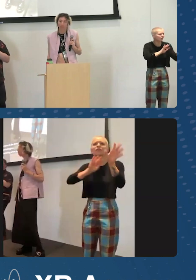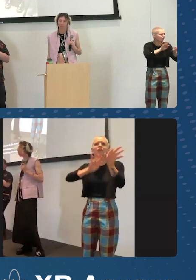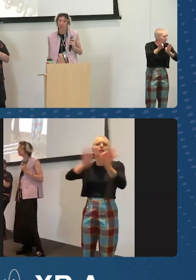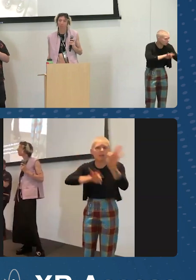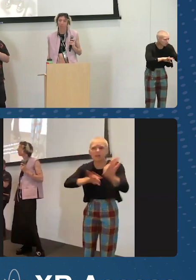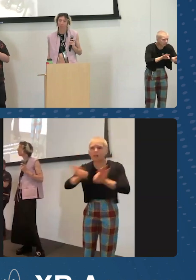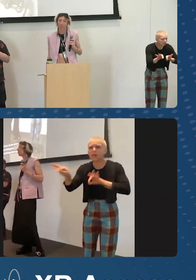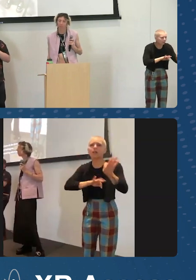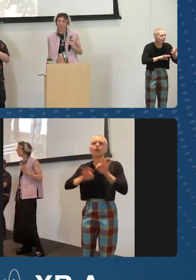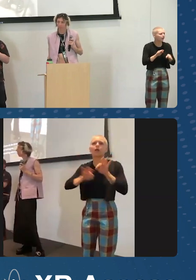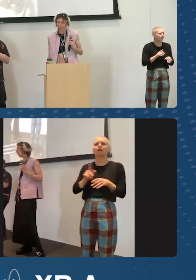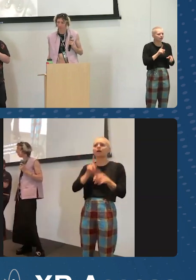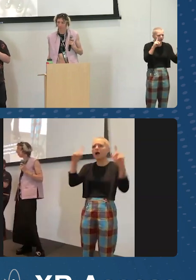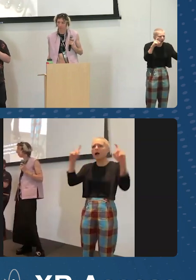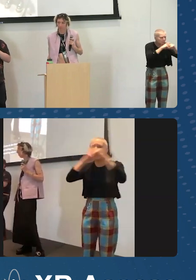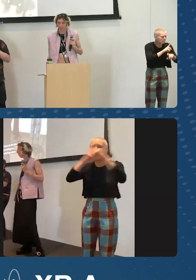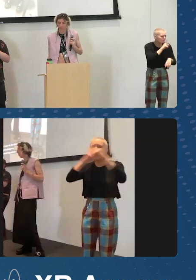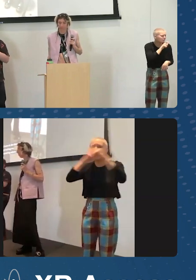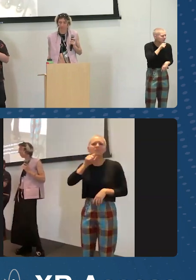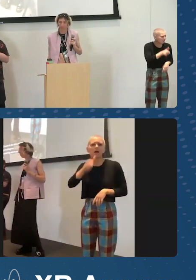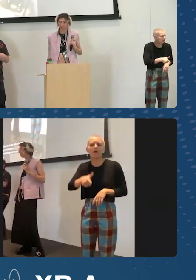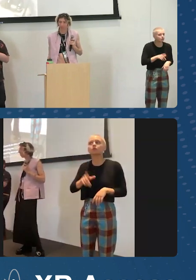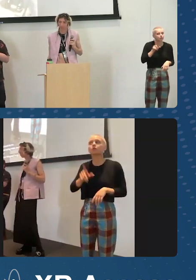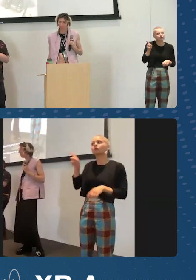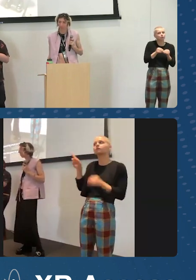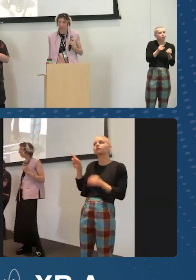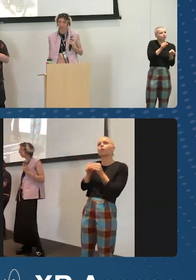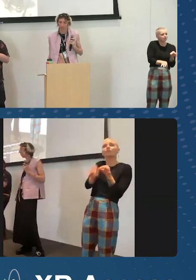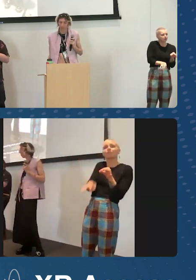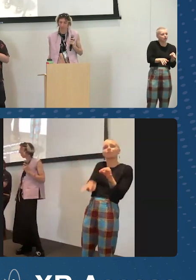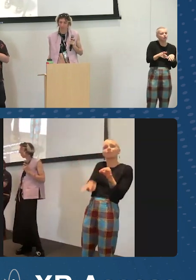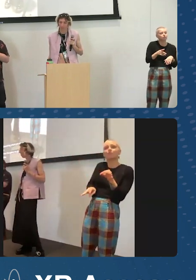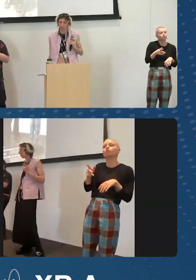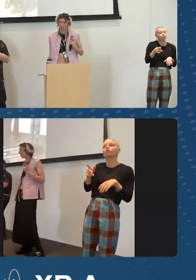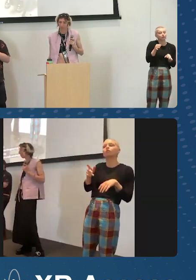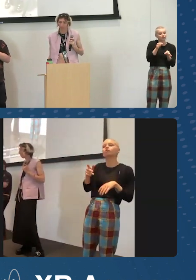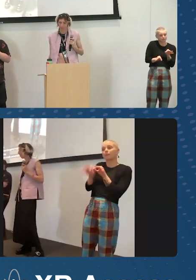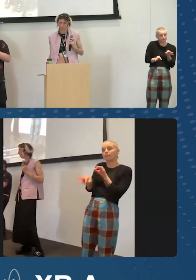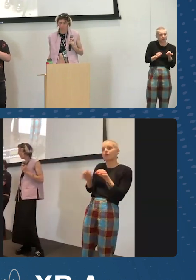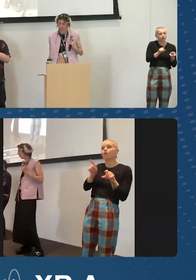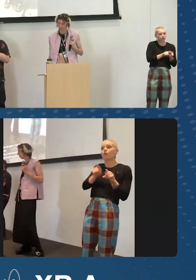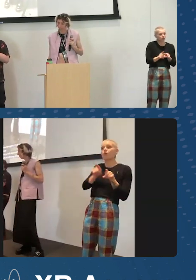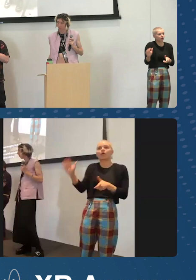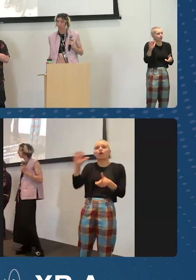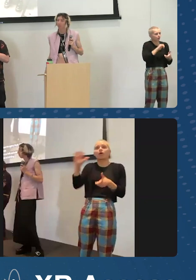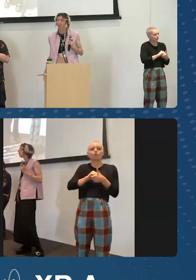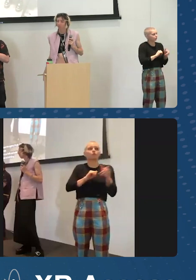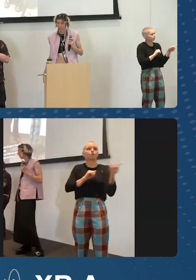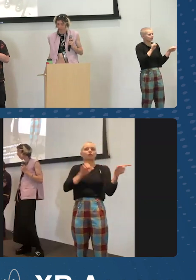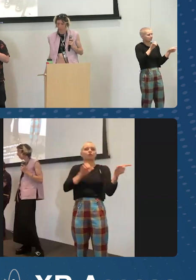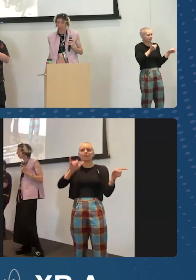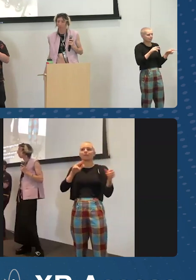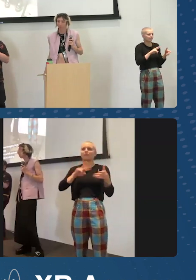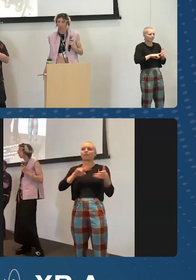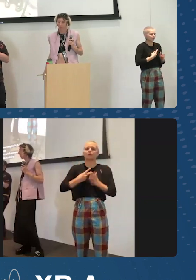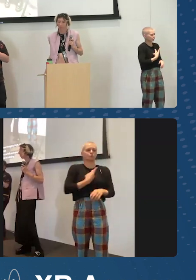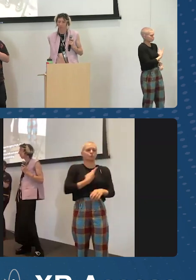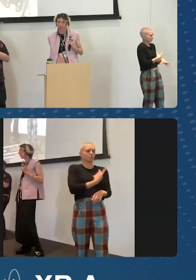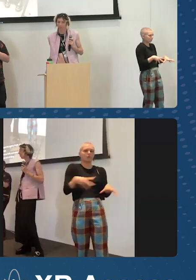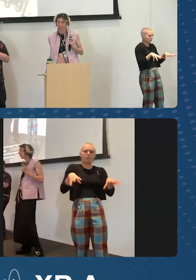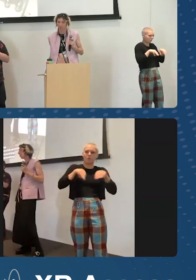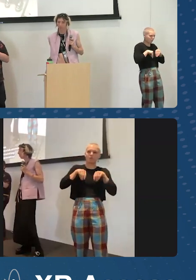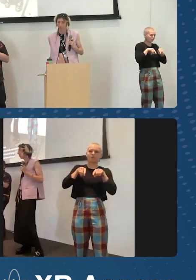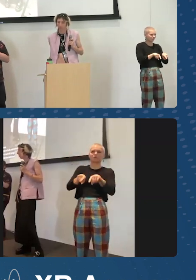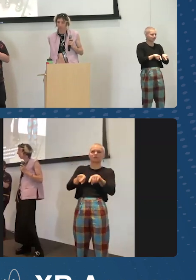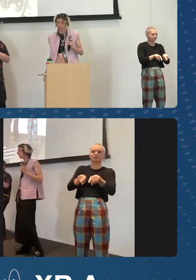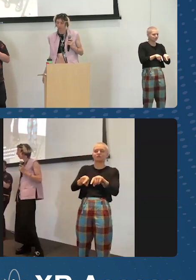so being, you know, keeping it simple, and collaborating with Sammie meant, you know, have ownership over this, right? There's no, you know, we're